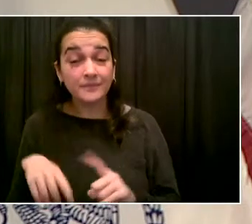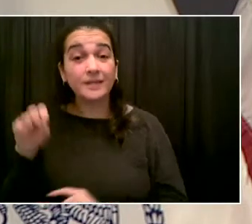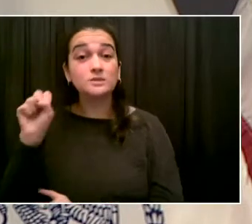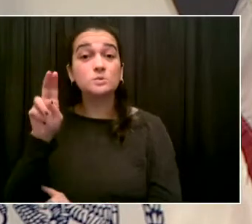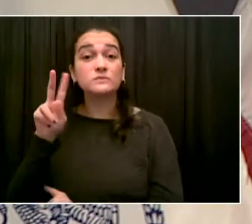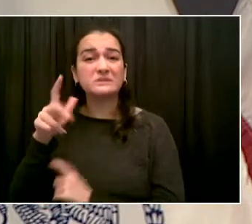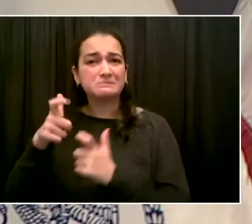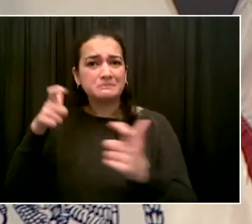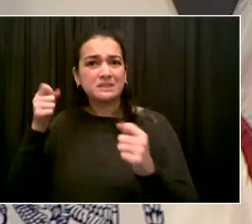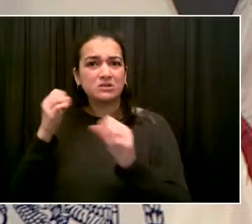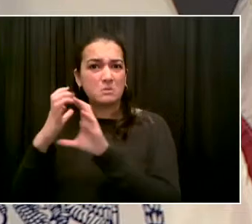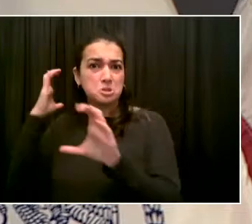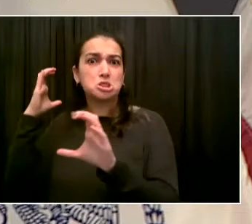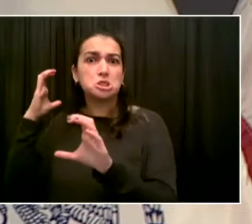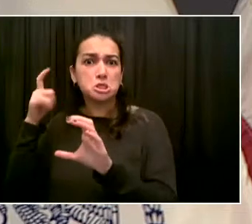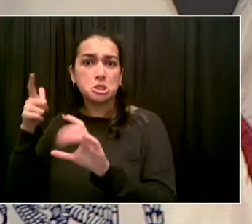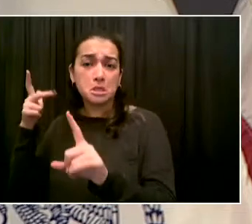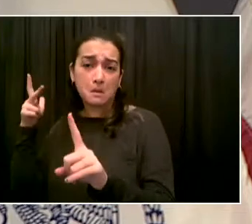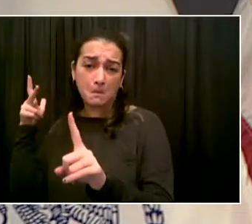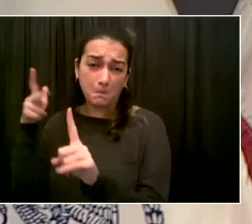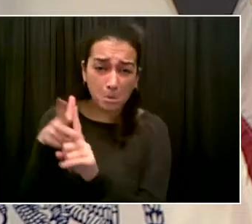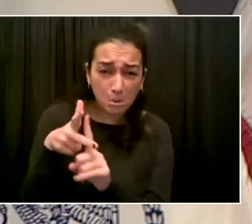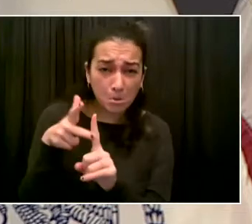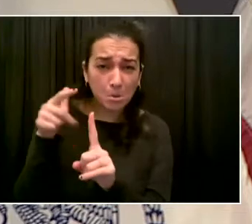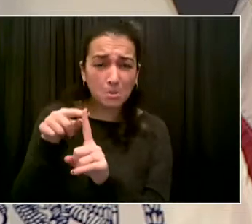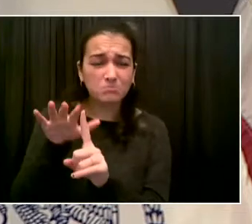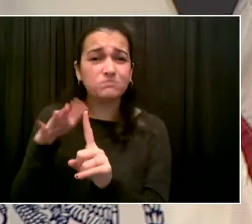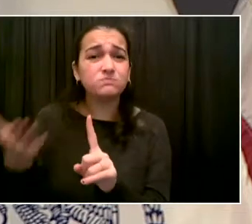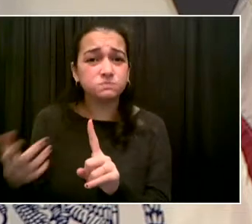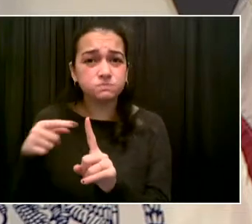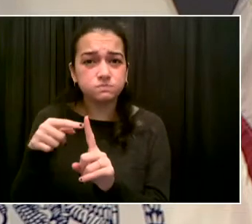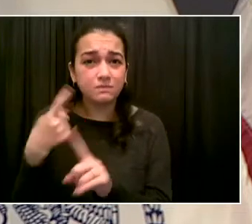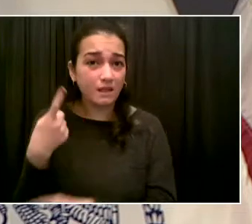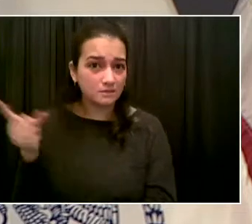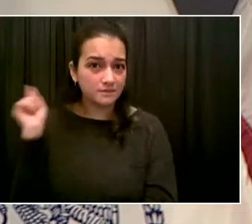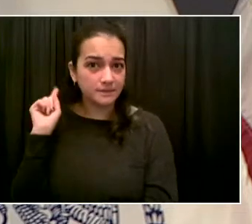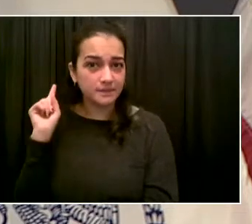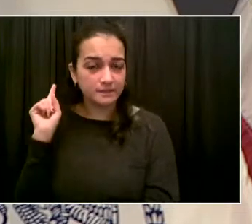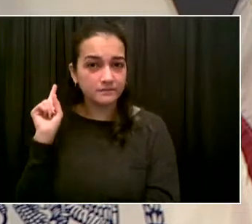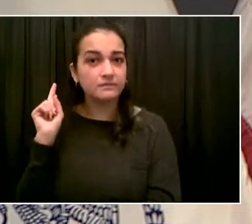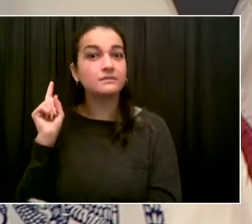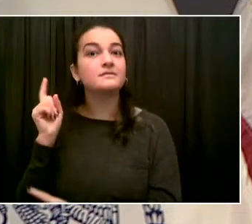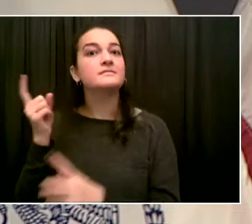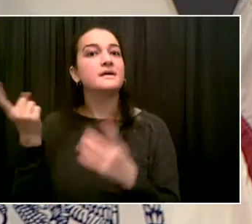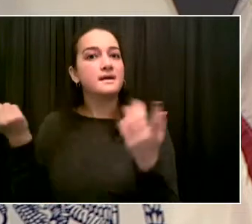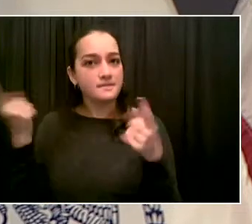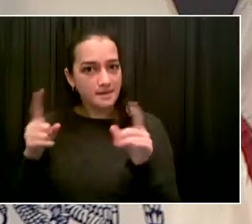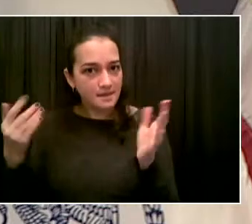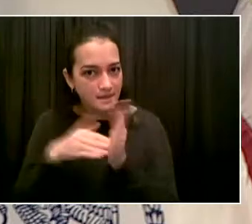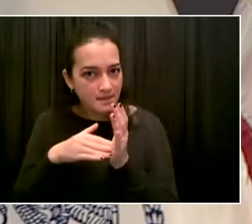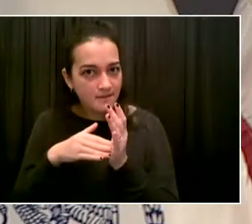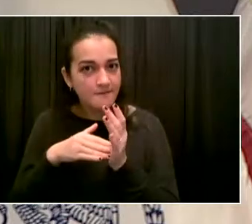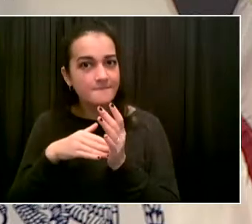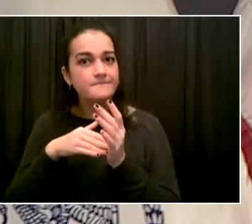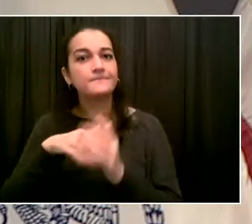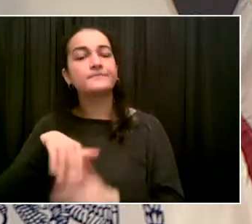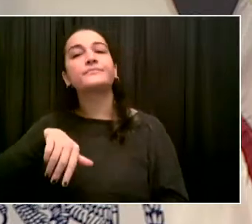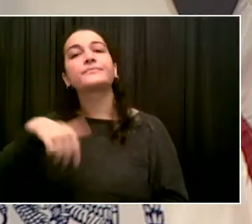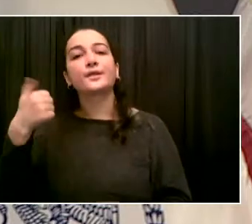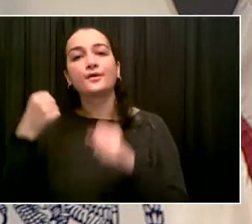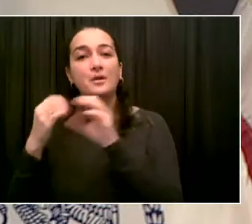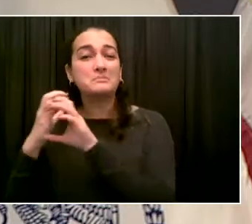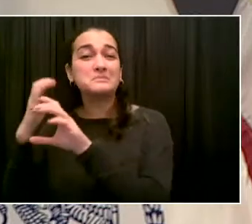in Queens. In both cases, reports suggest that the drivers did not see the small child. The city DOT has confirmed that the portion